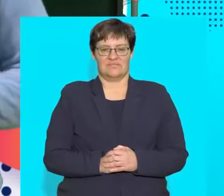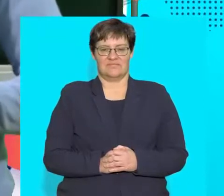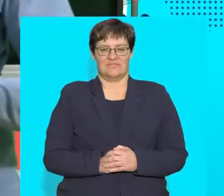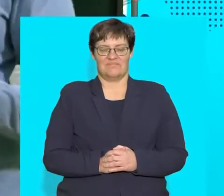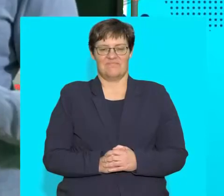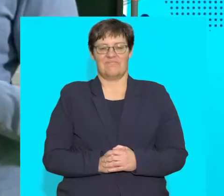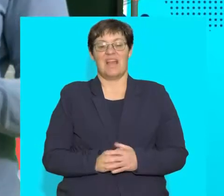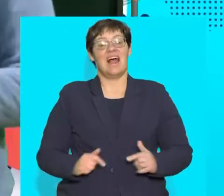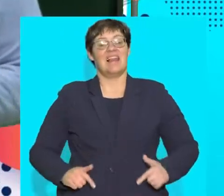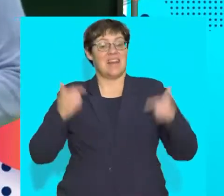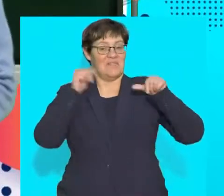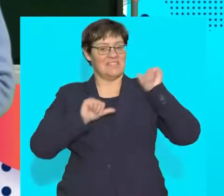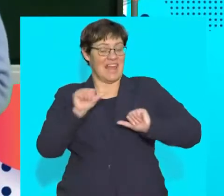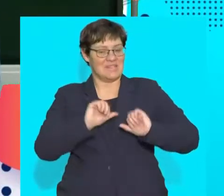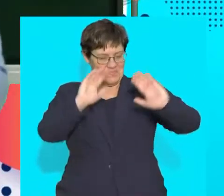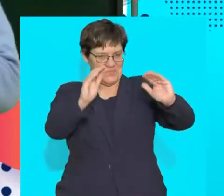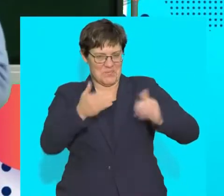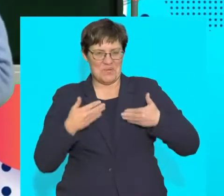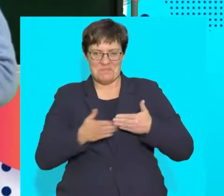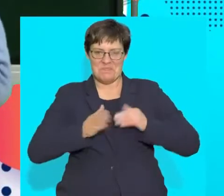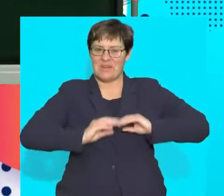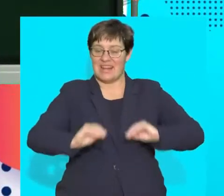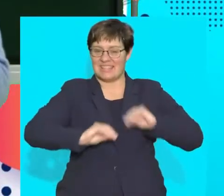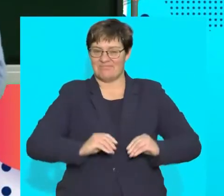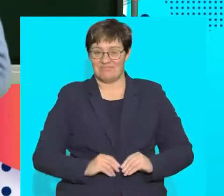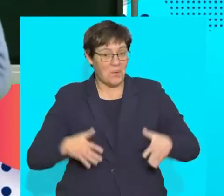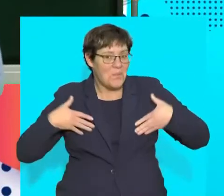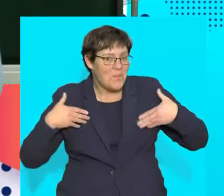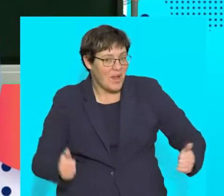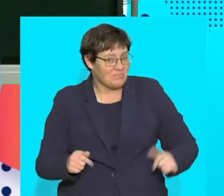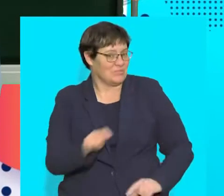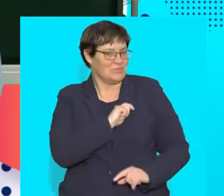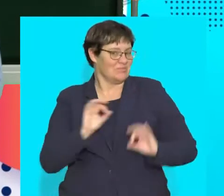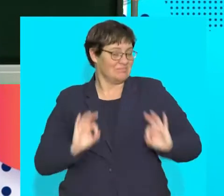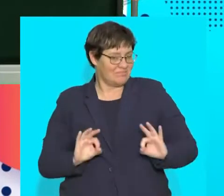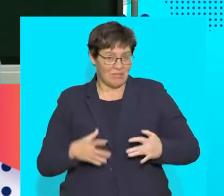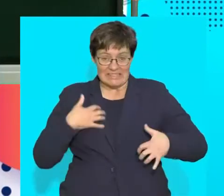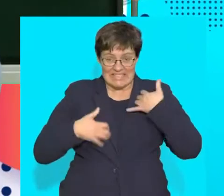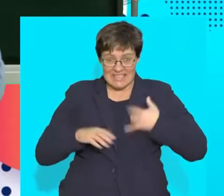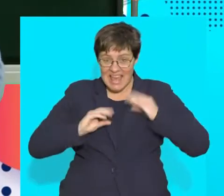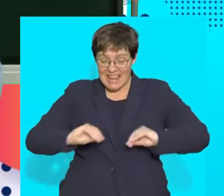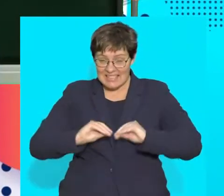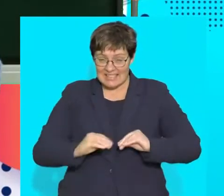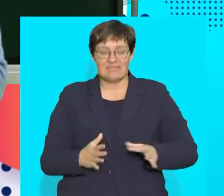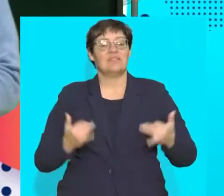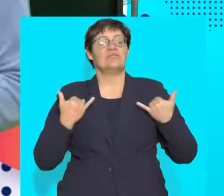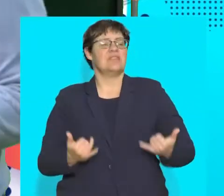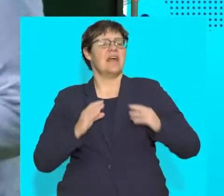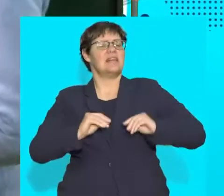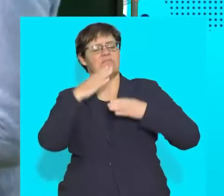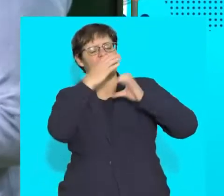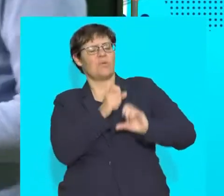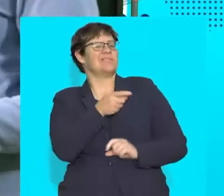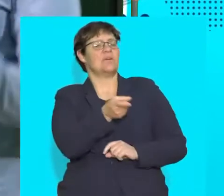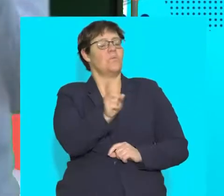Welcome Life Science learners to another installment. Trust that you guys are well and looking forward to our lesson today. In our lesson today, we're going to be focusing on